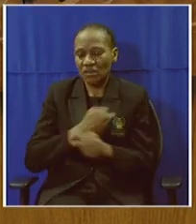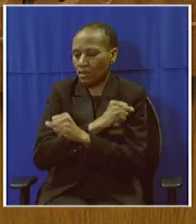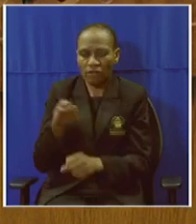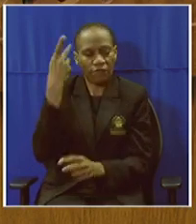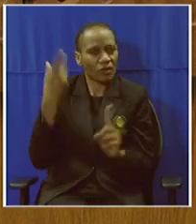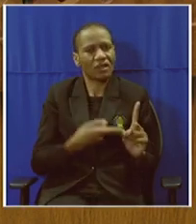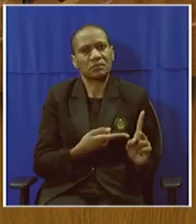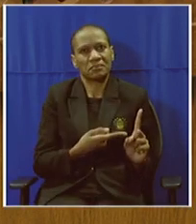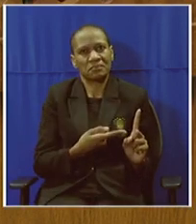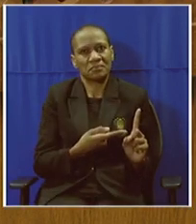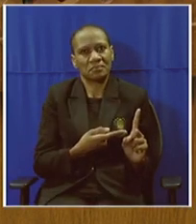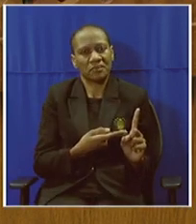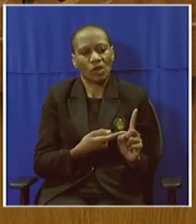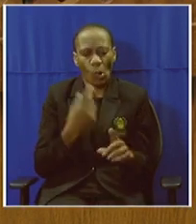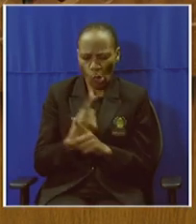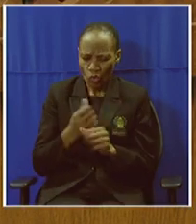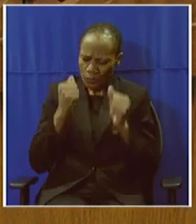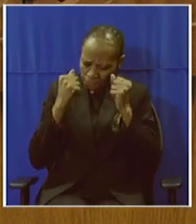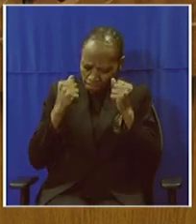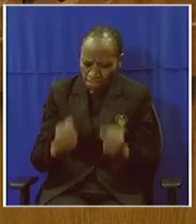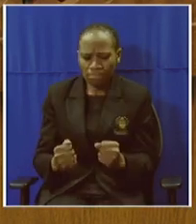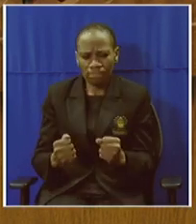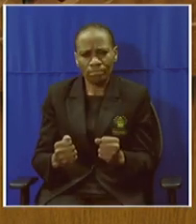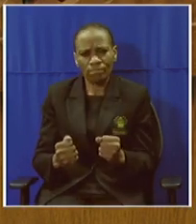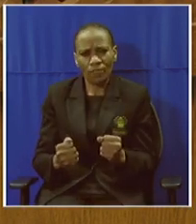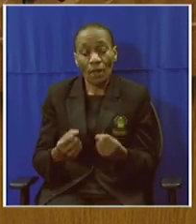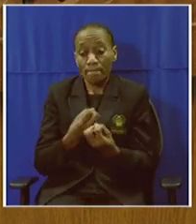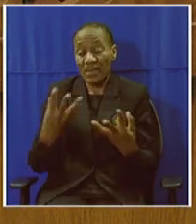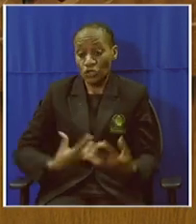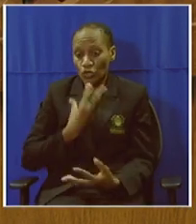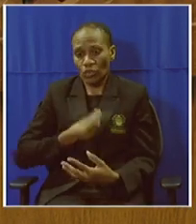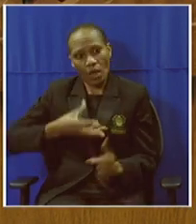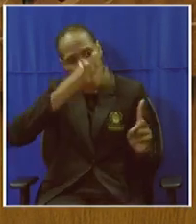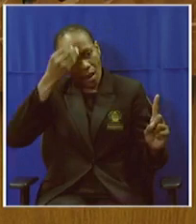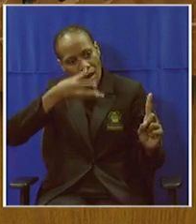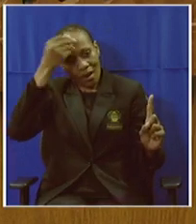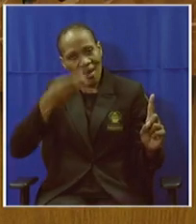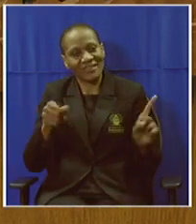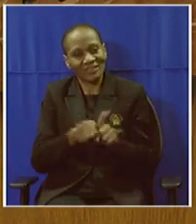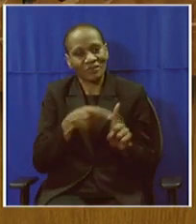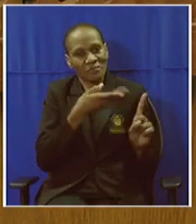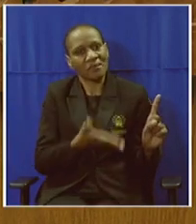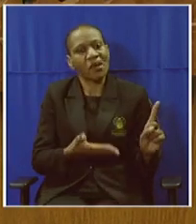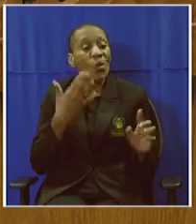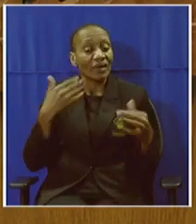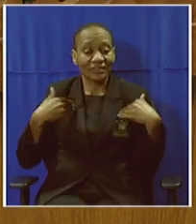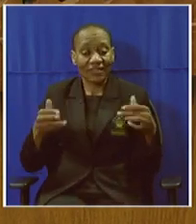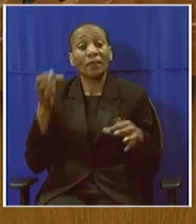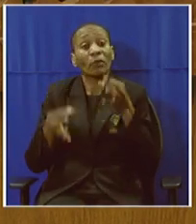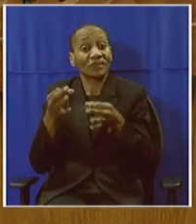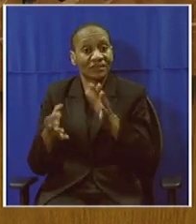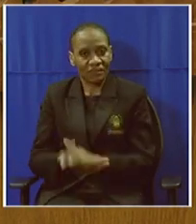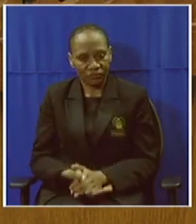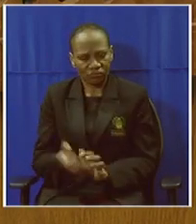forgotten, and her resilience will indeed encourage many young women to enter into the political space.